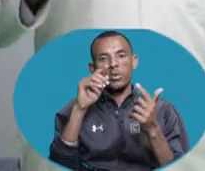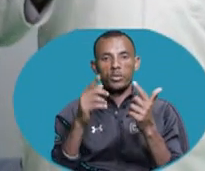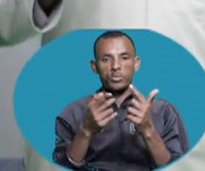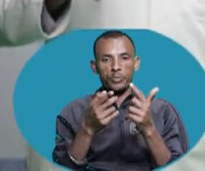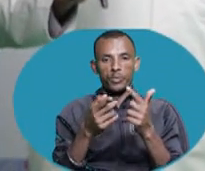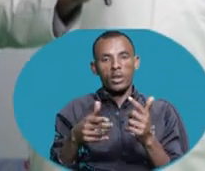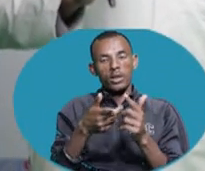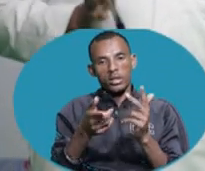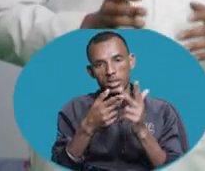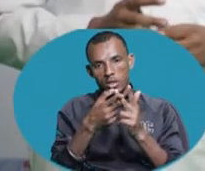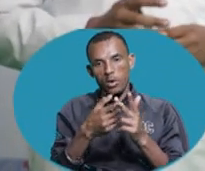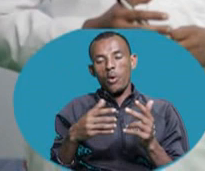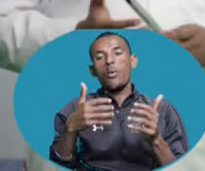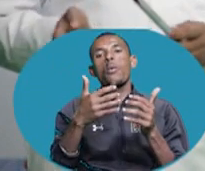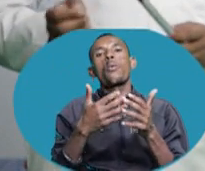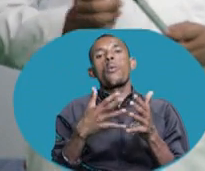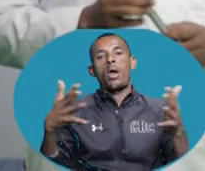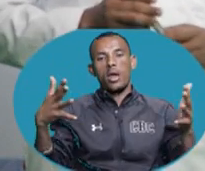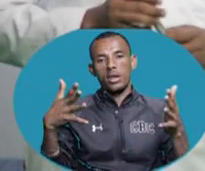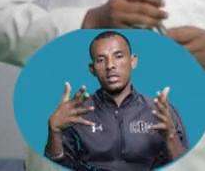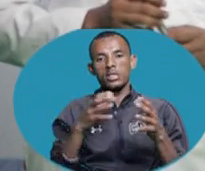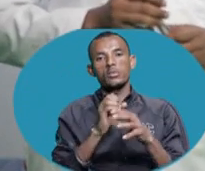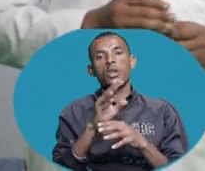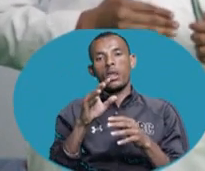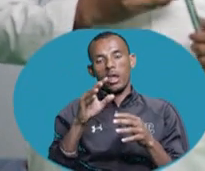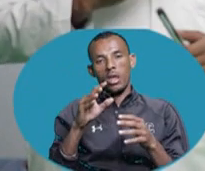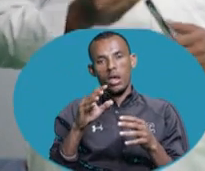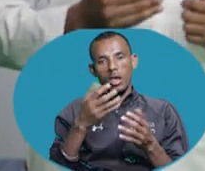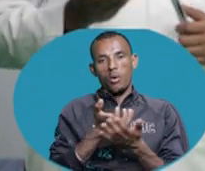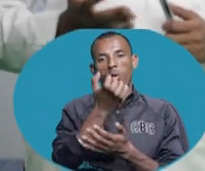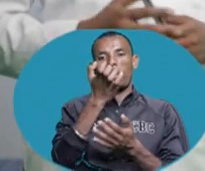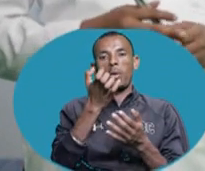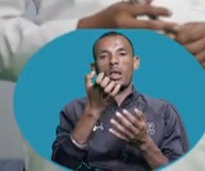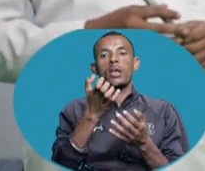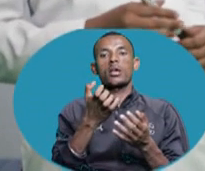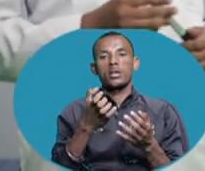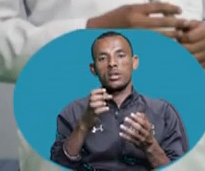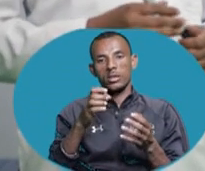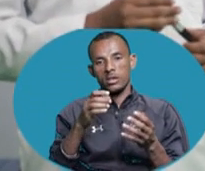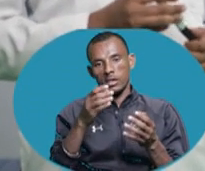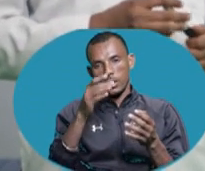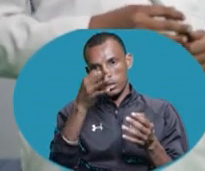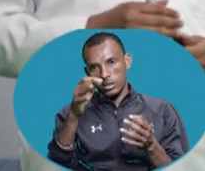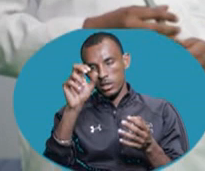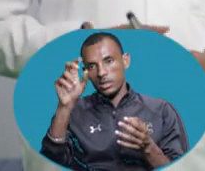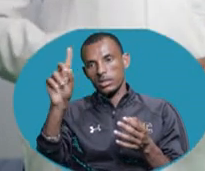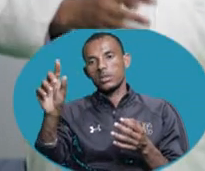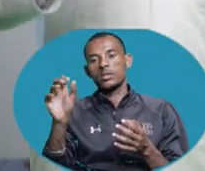widespread economic depreciation since 1929 up to 1939. The other fundamental